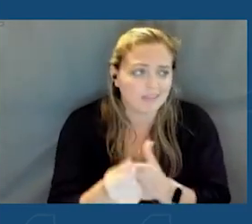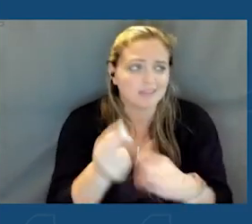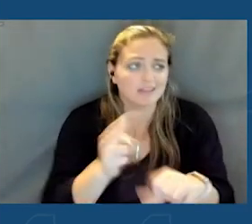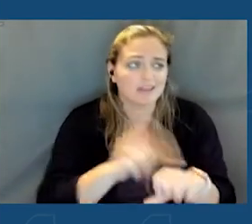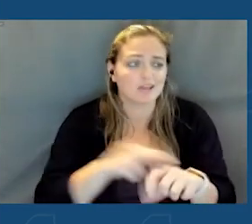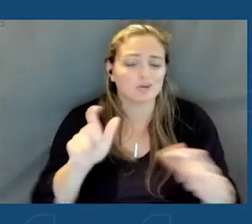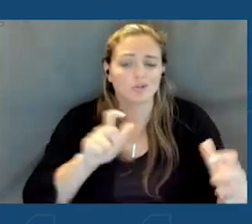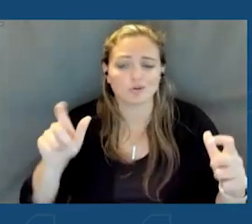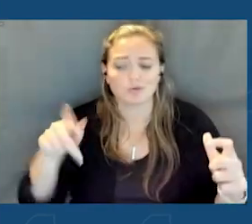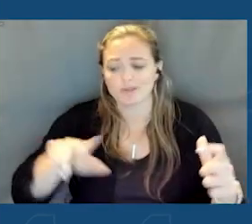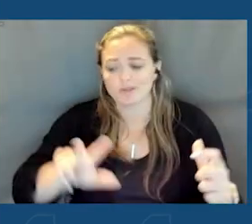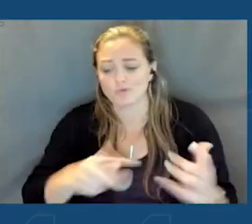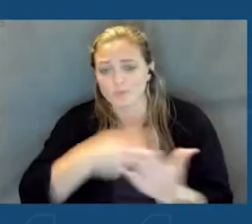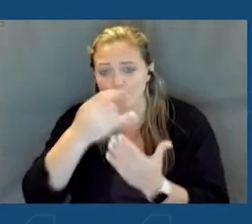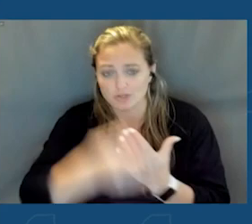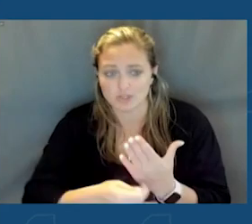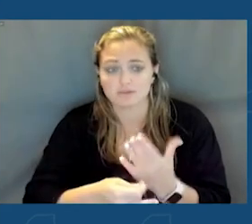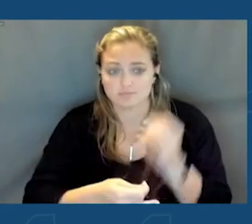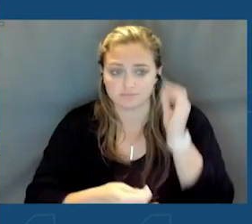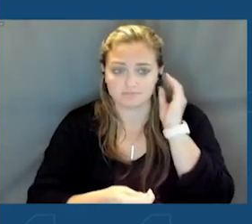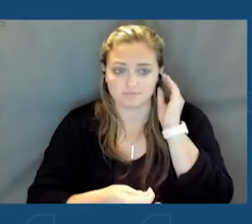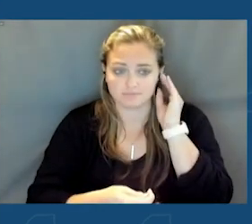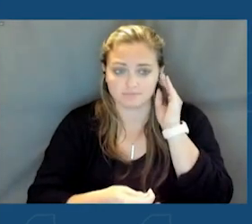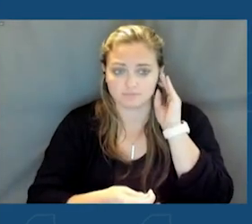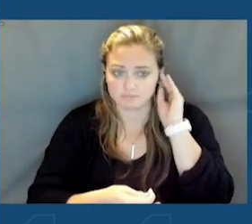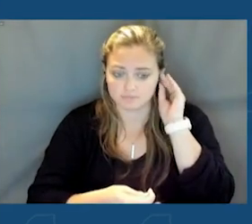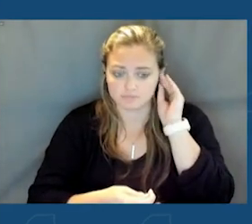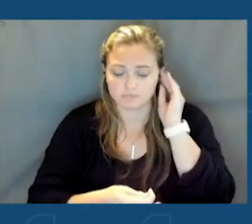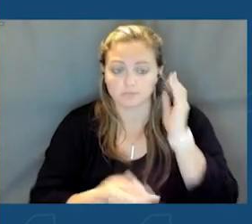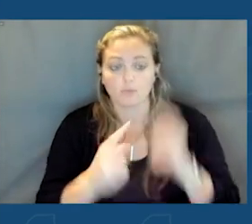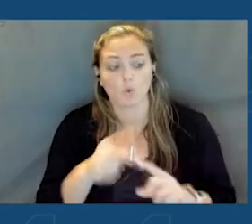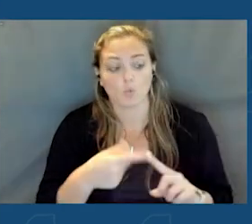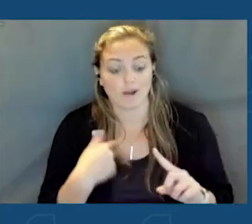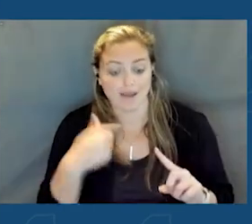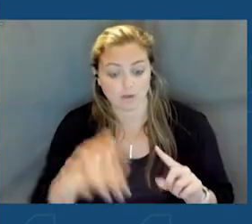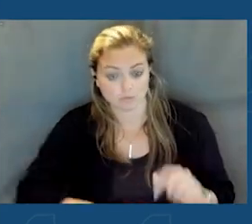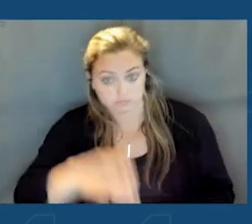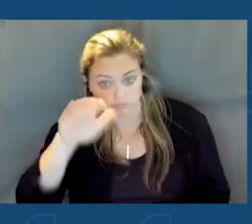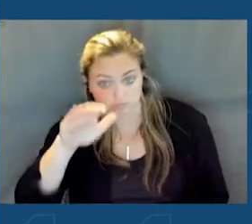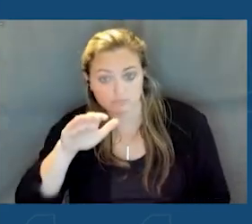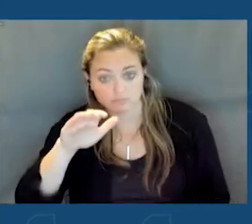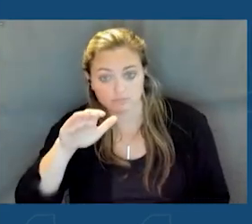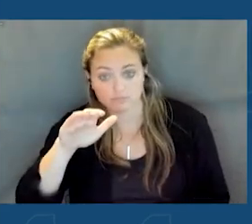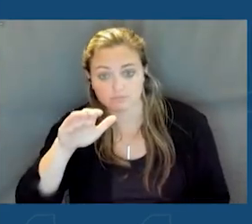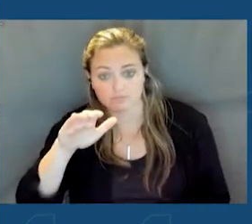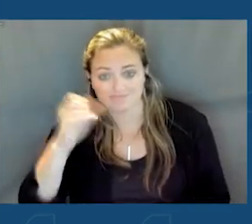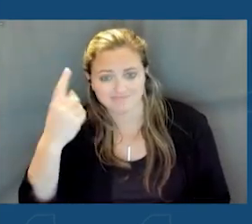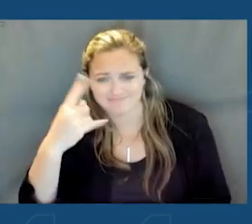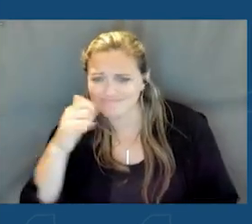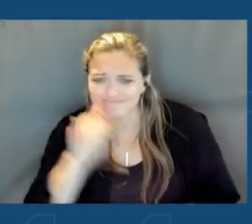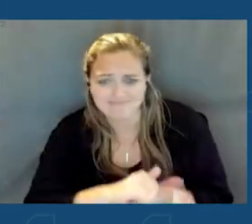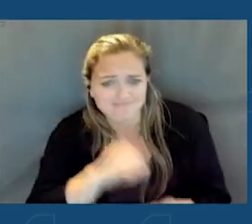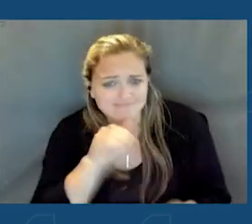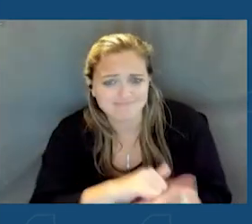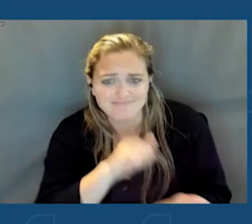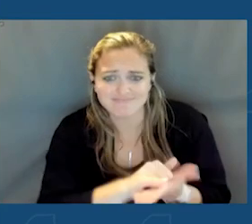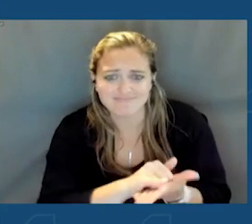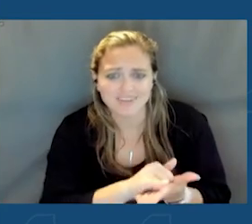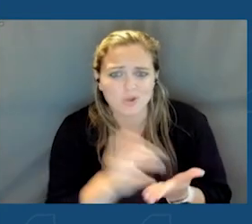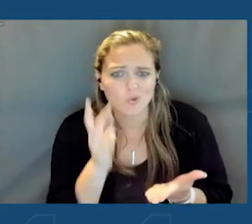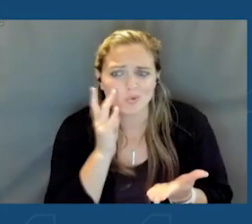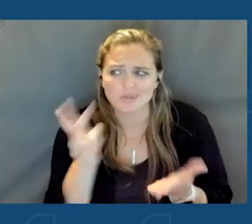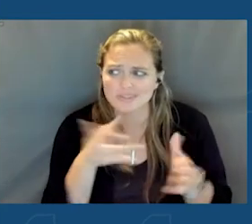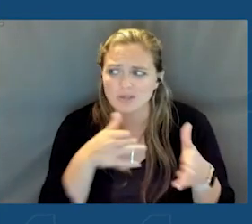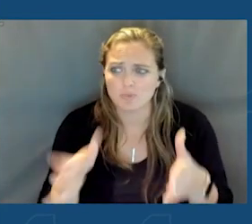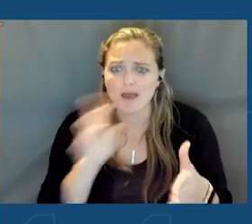P3 project. When I was growing up, it was not possible to see a pathway to this